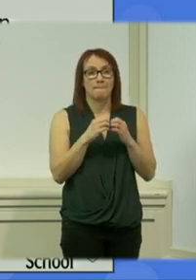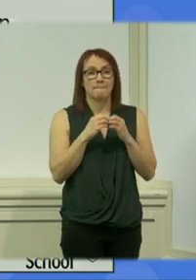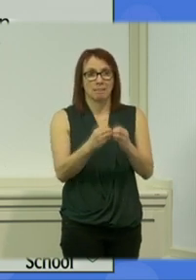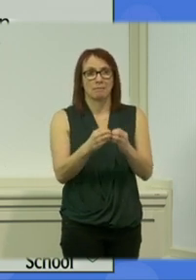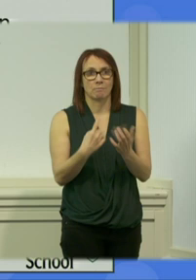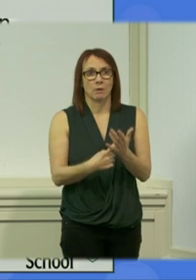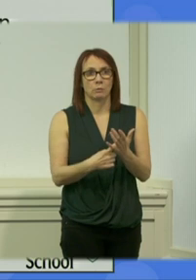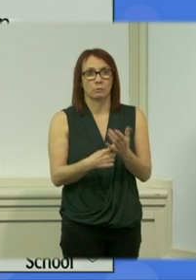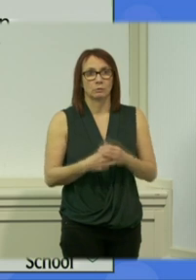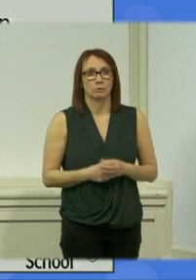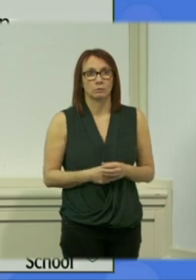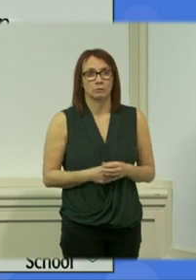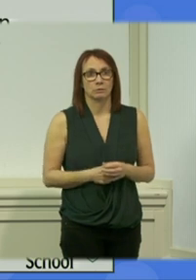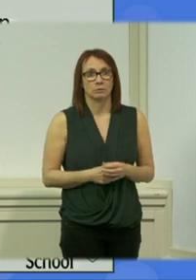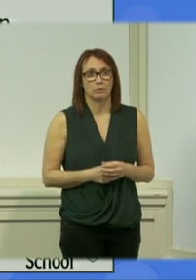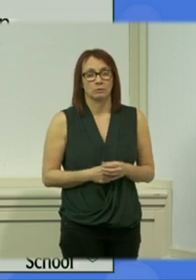£3.1 billion.